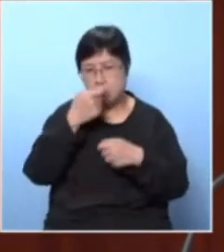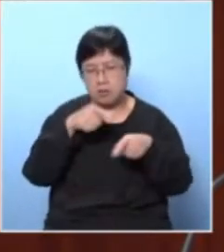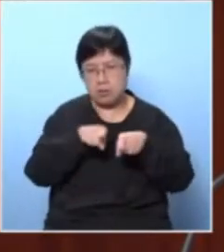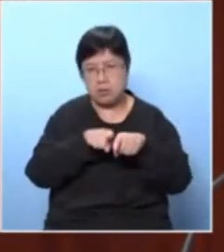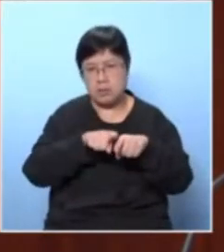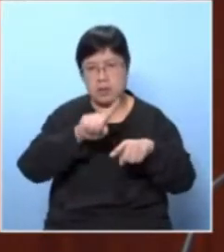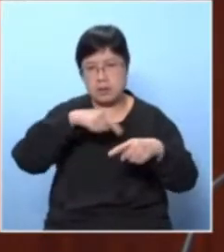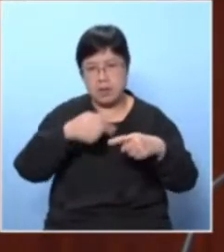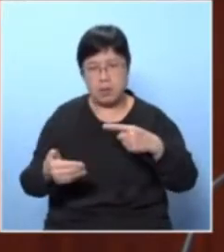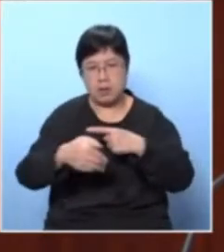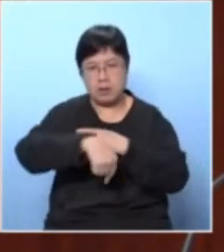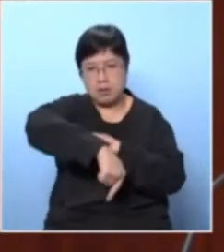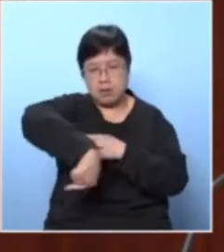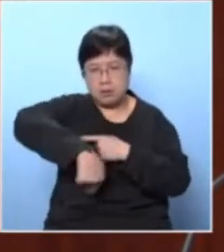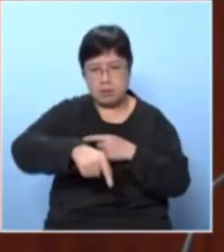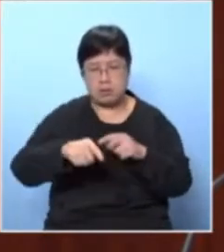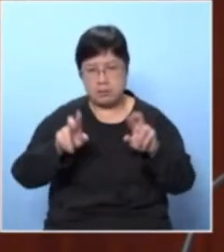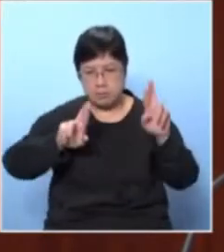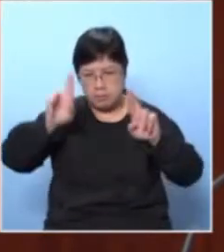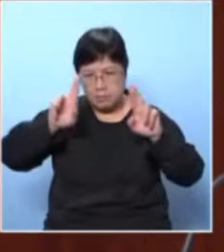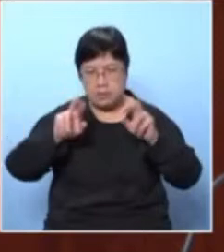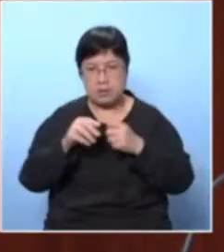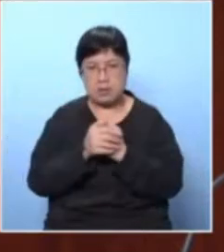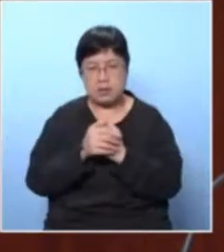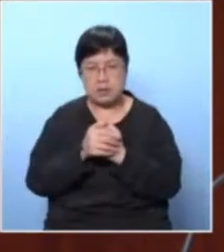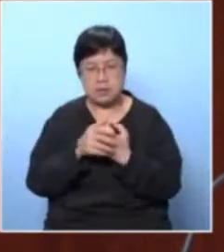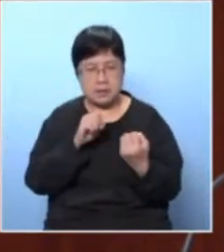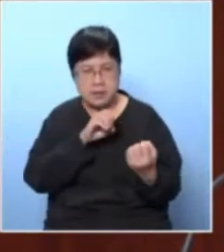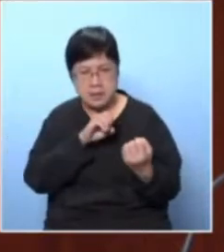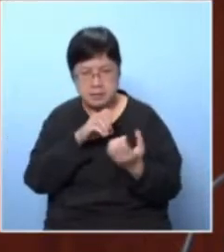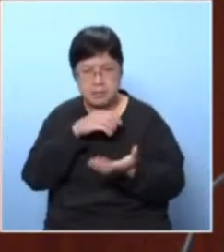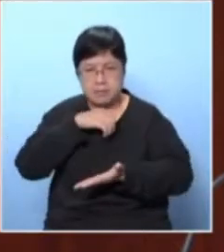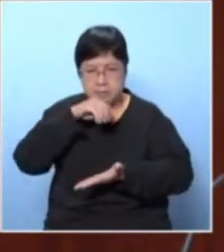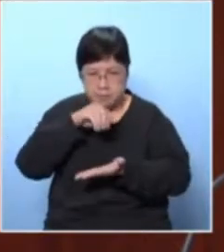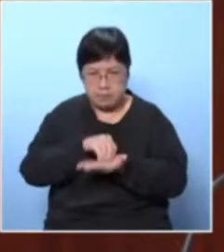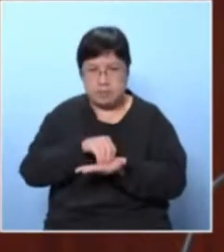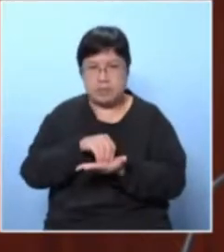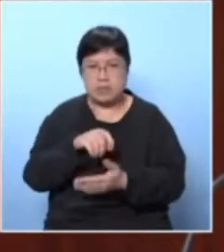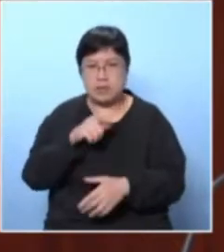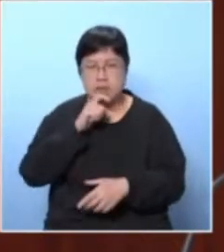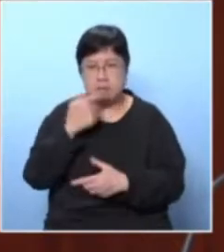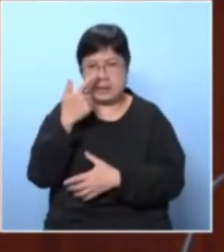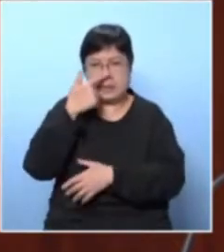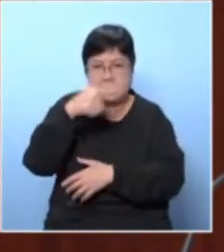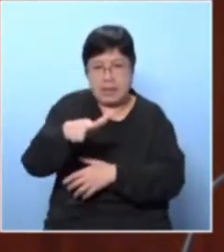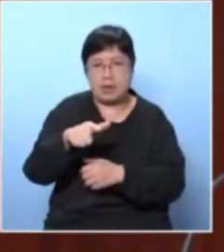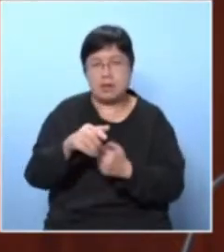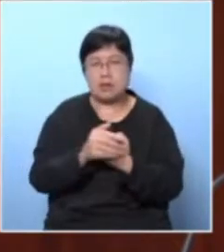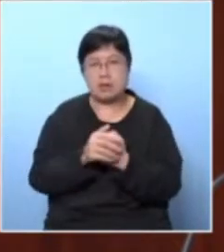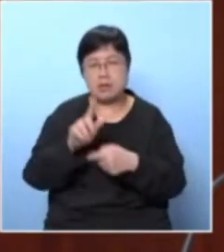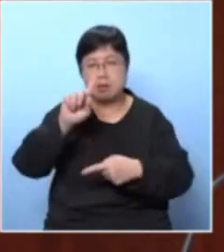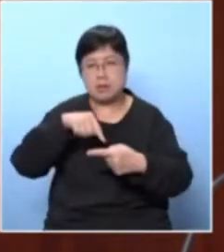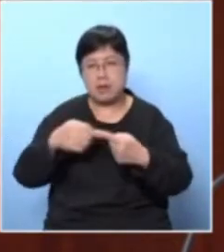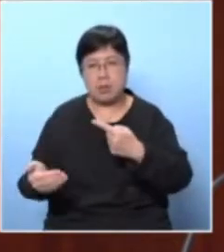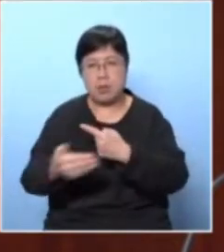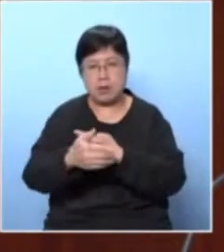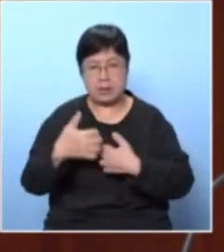and complementary emergency response mechanism will create synergy and benefit us all in the